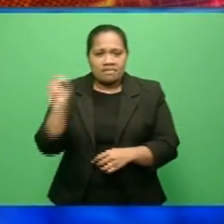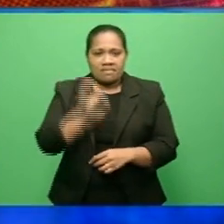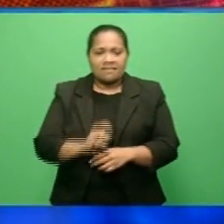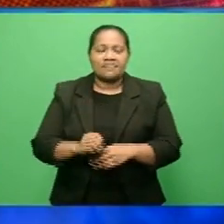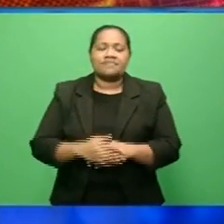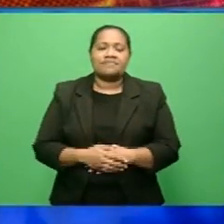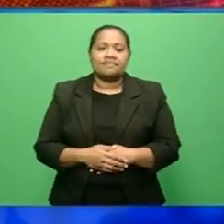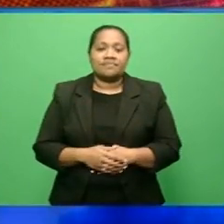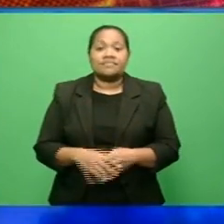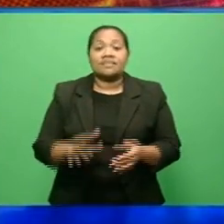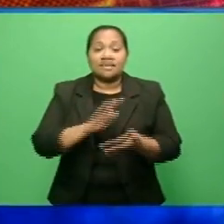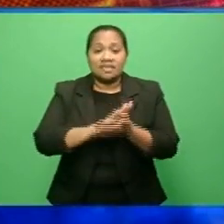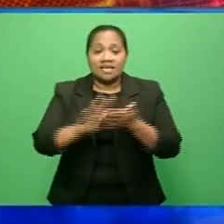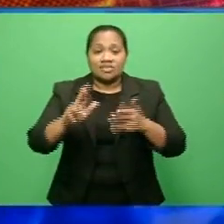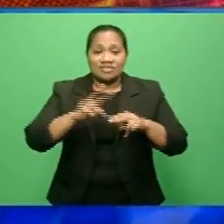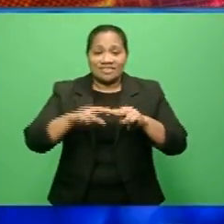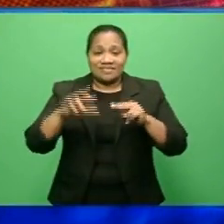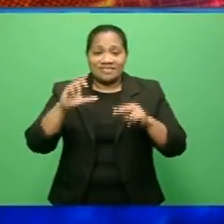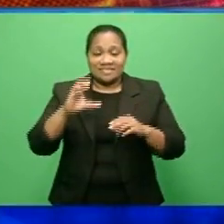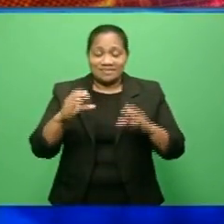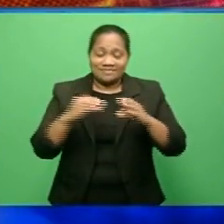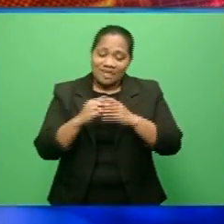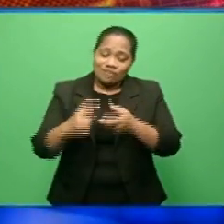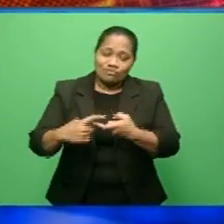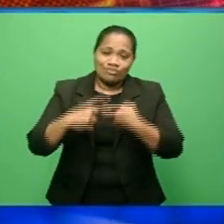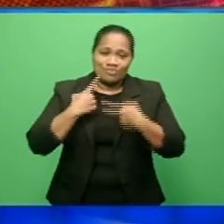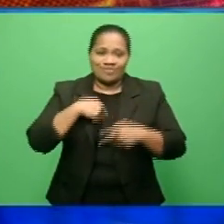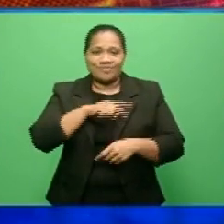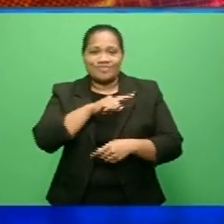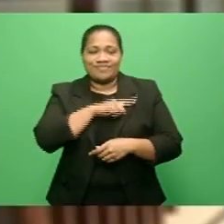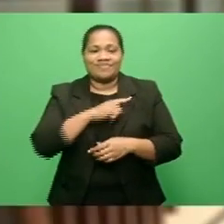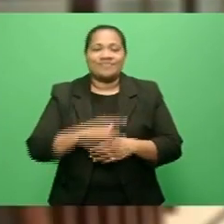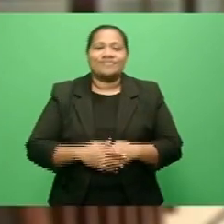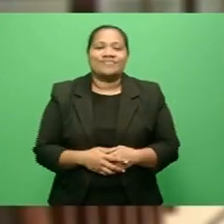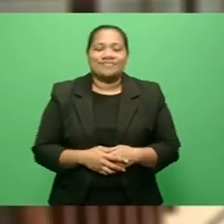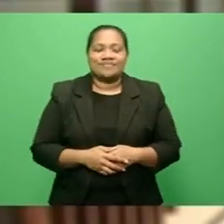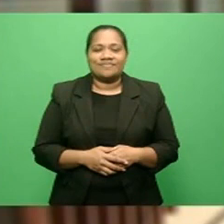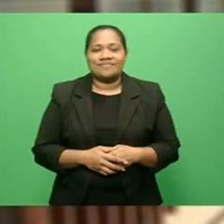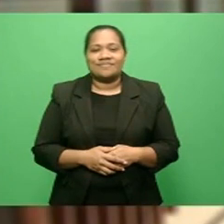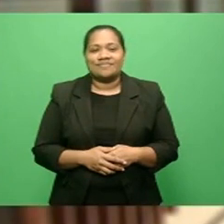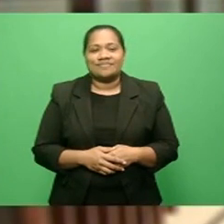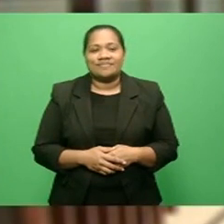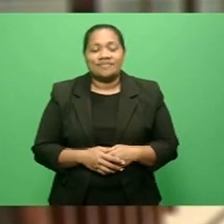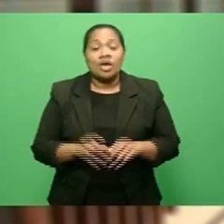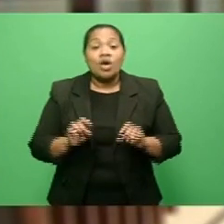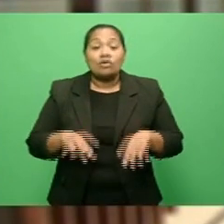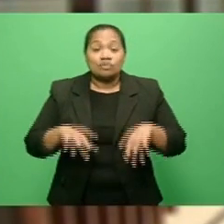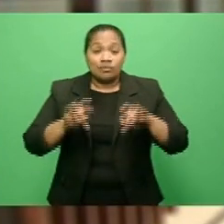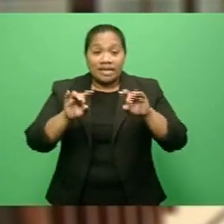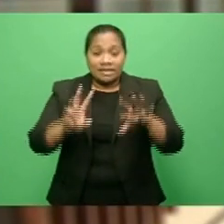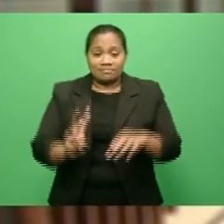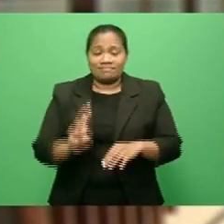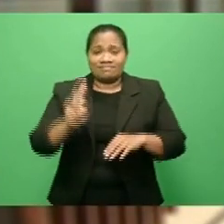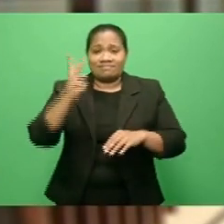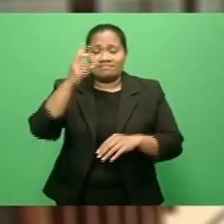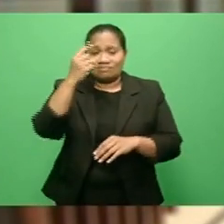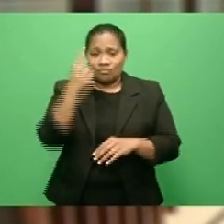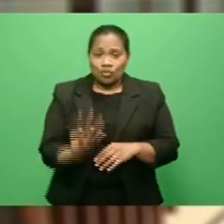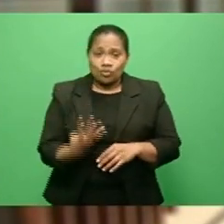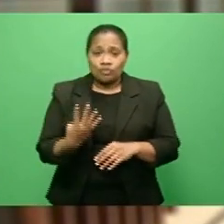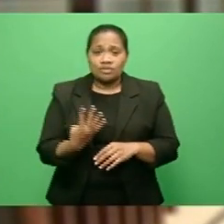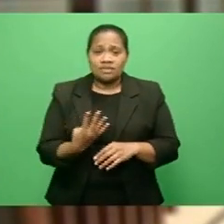Sharon from HFC Bank joins us now with the latest from the money market. Australia's second quarter private